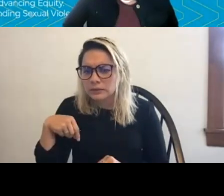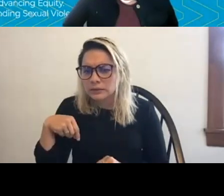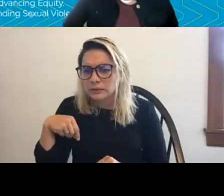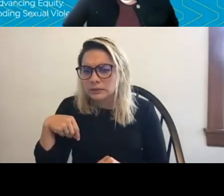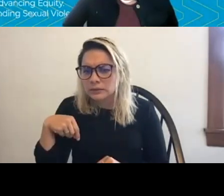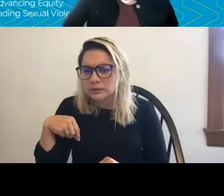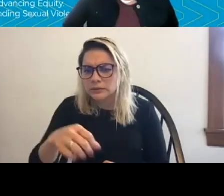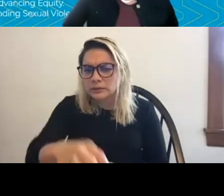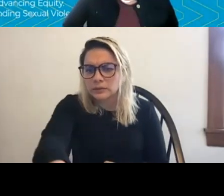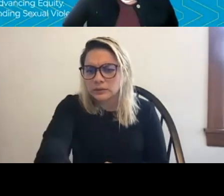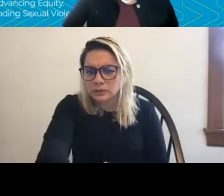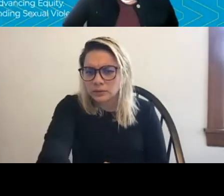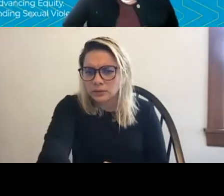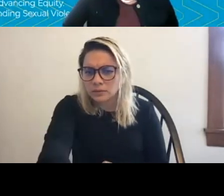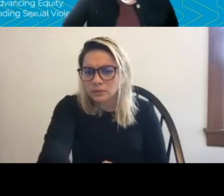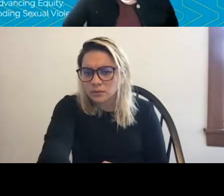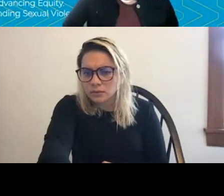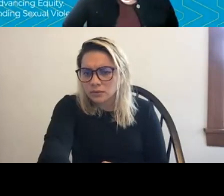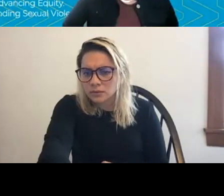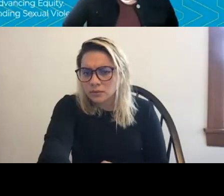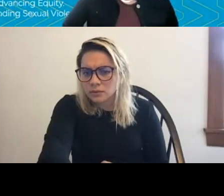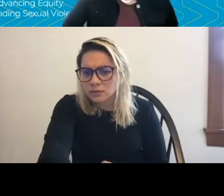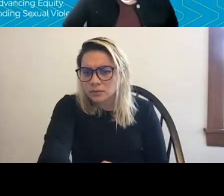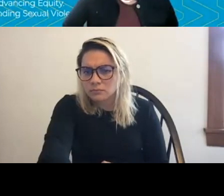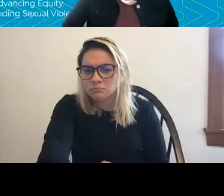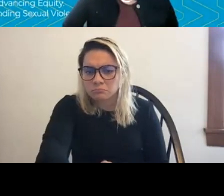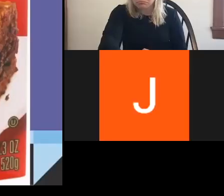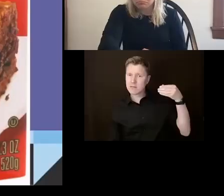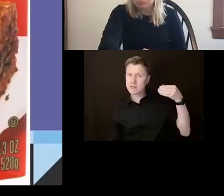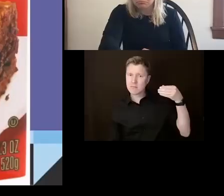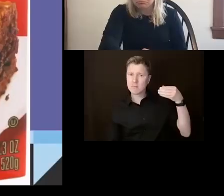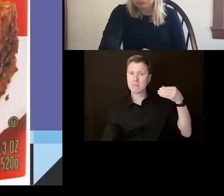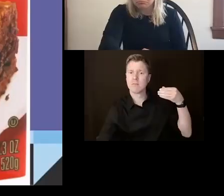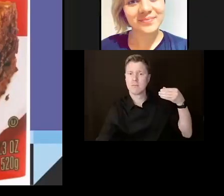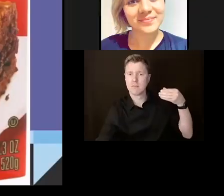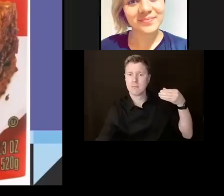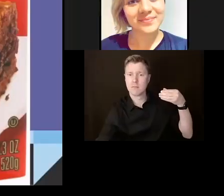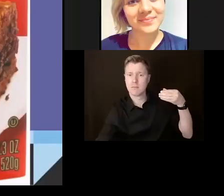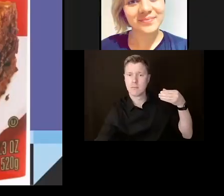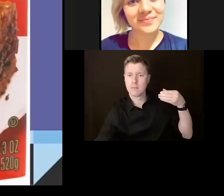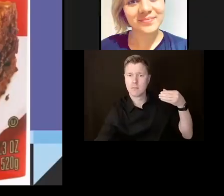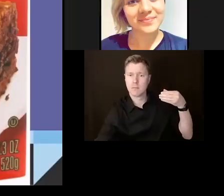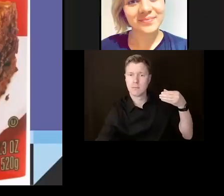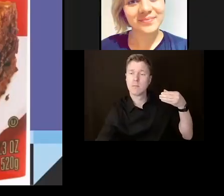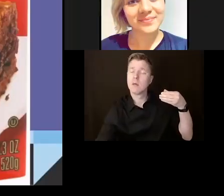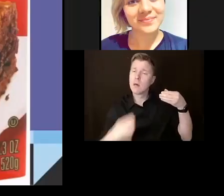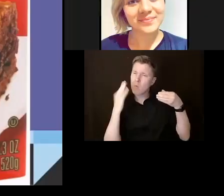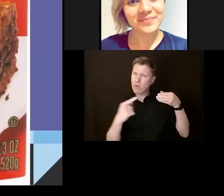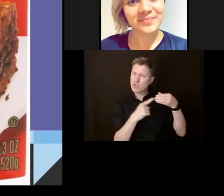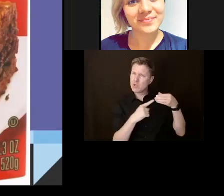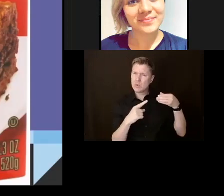right. That is the front of the box. Why would you think that these like advertisers,